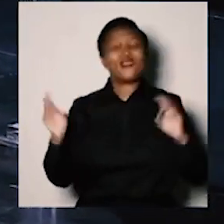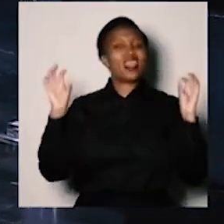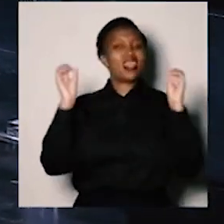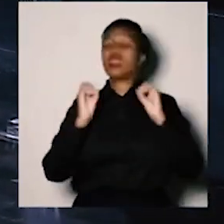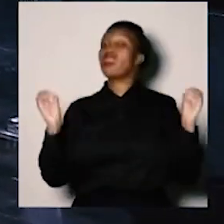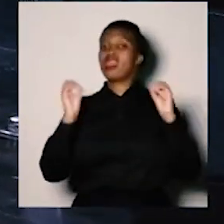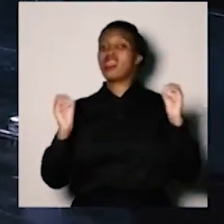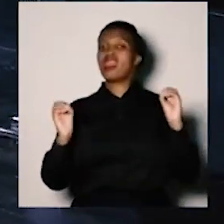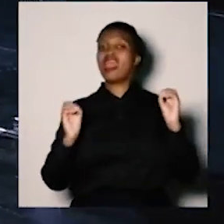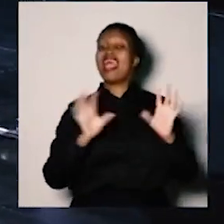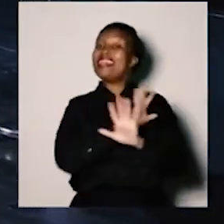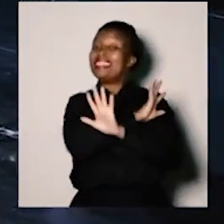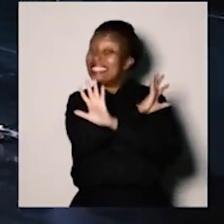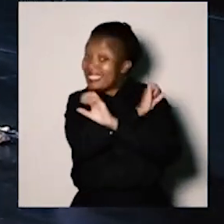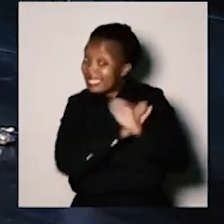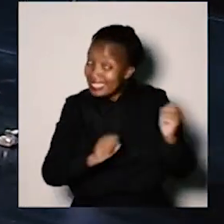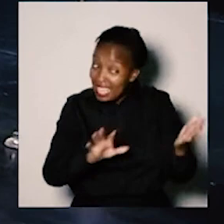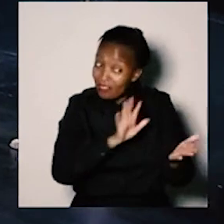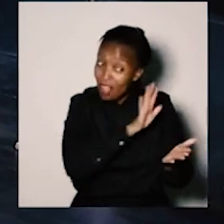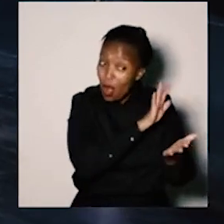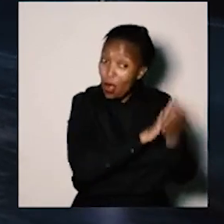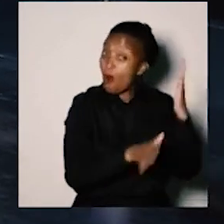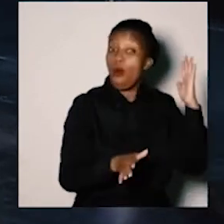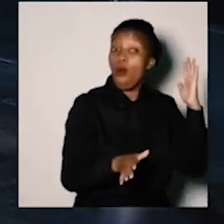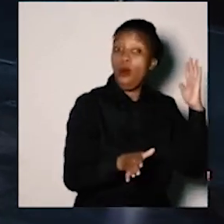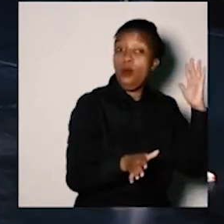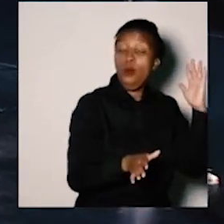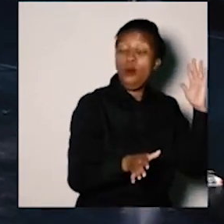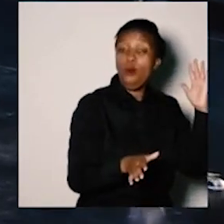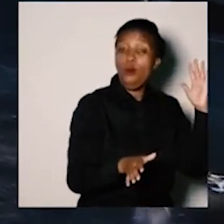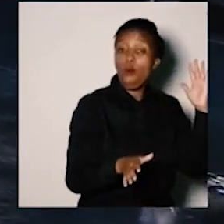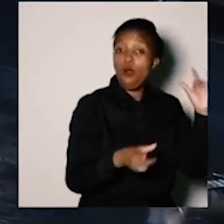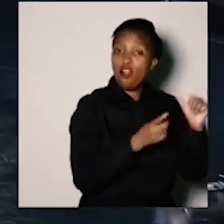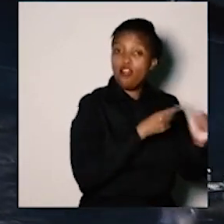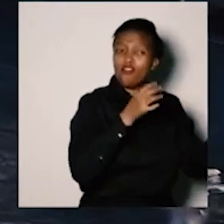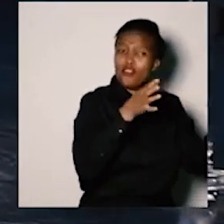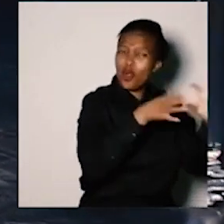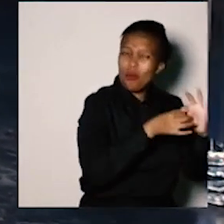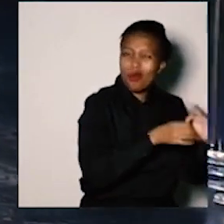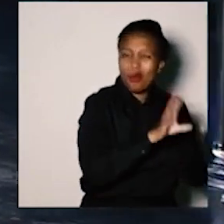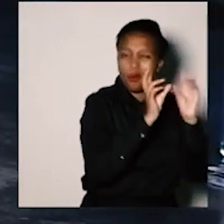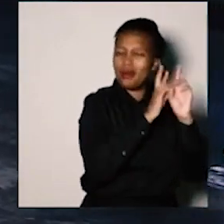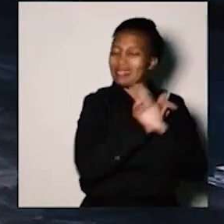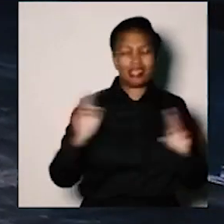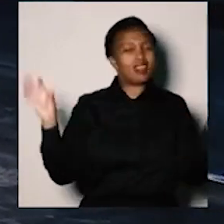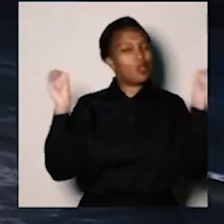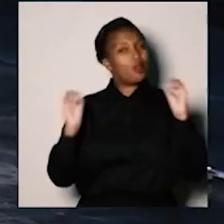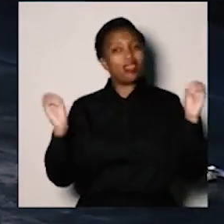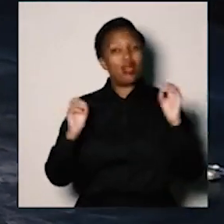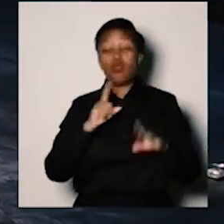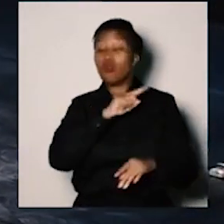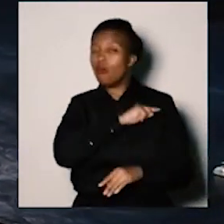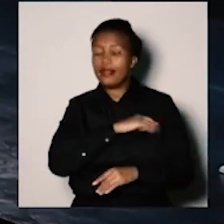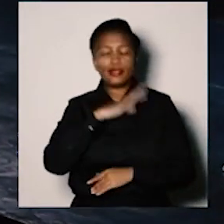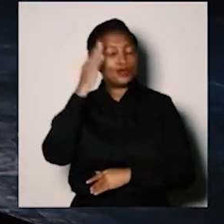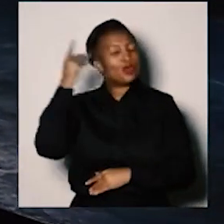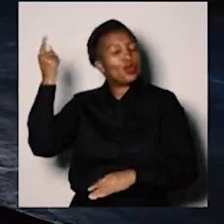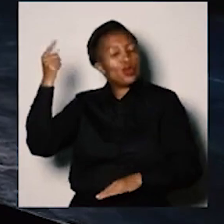Never leave the house without being ready. Never stay a moment without being ready, because you don't know the hour.